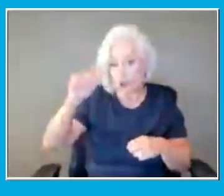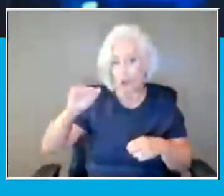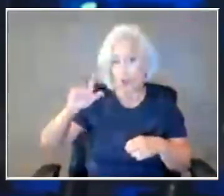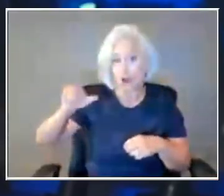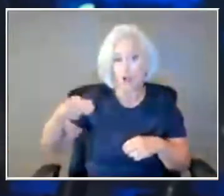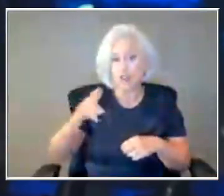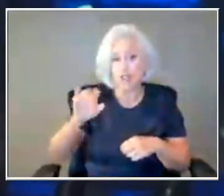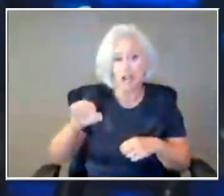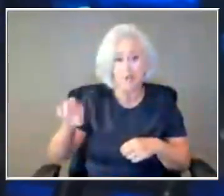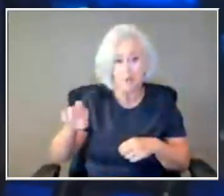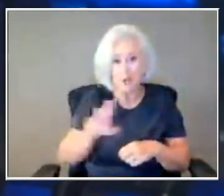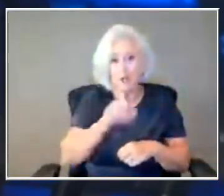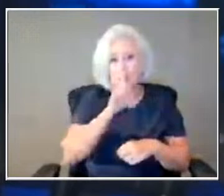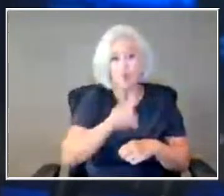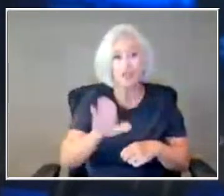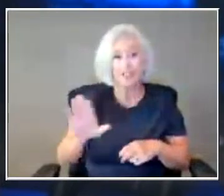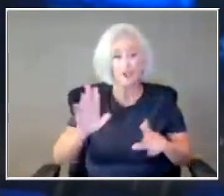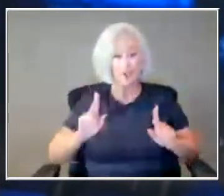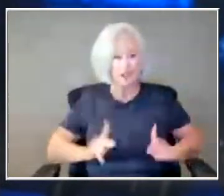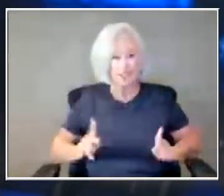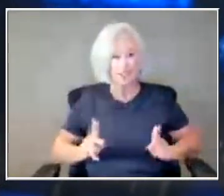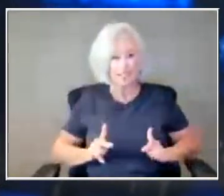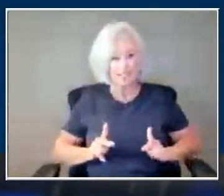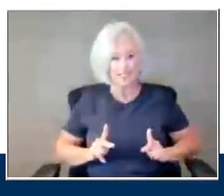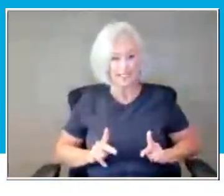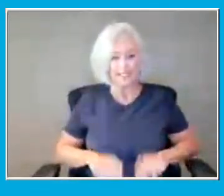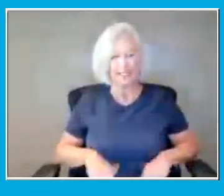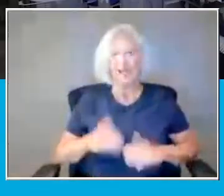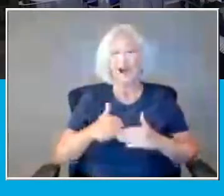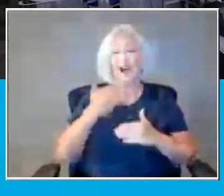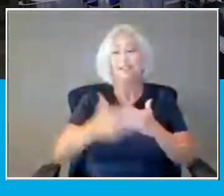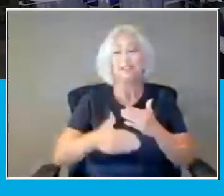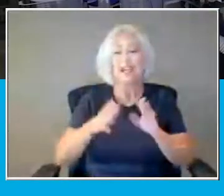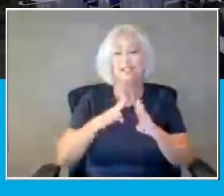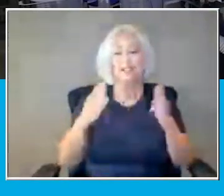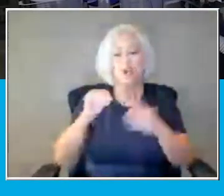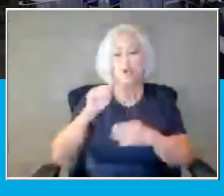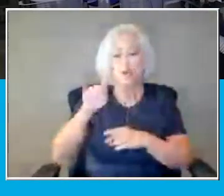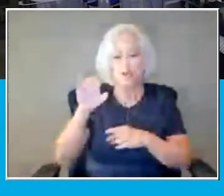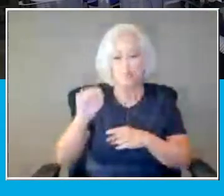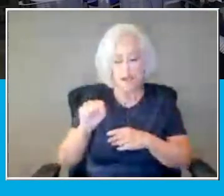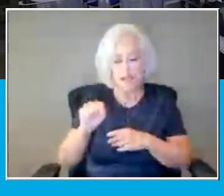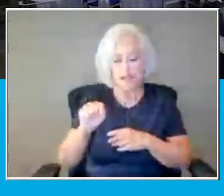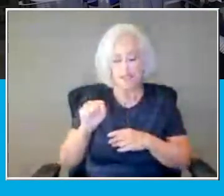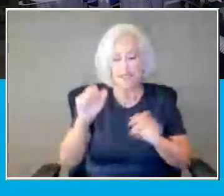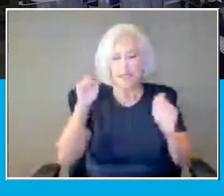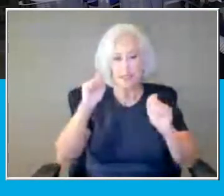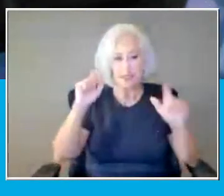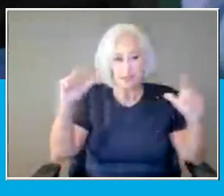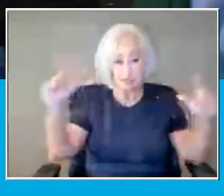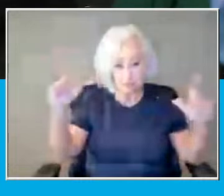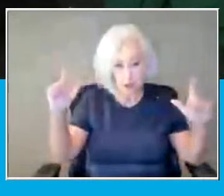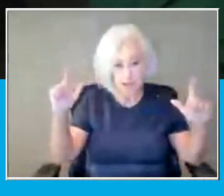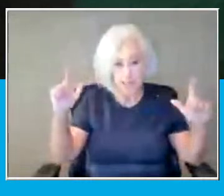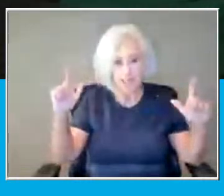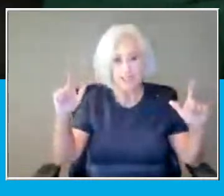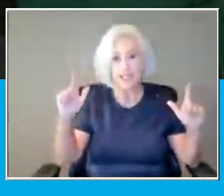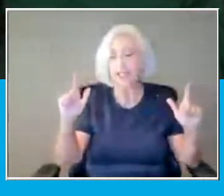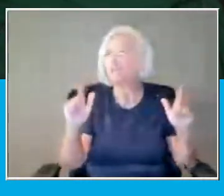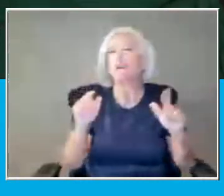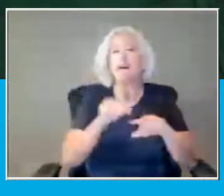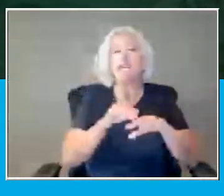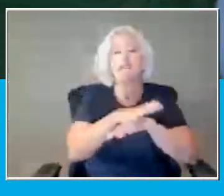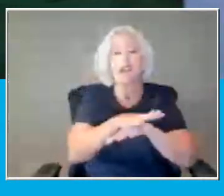kidneys. I'm Jessica Lovell on the next Open Mics with Dr. Stites, the surprising side effect of kidney transplants, how a new